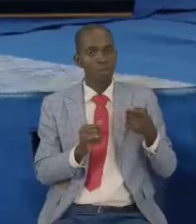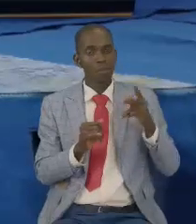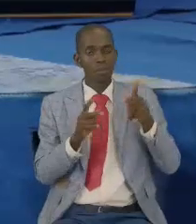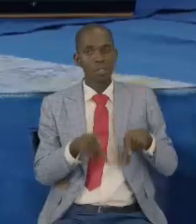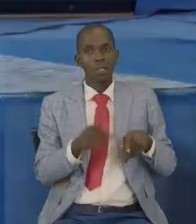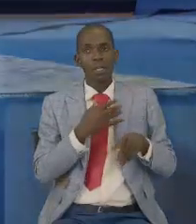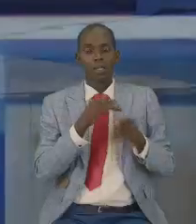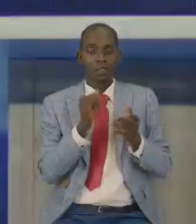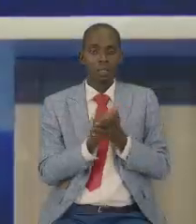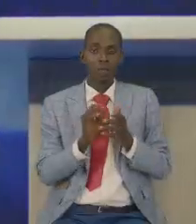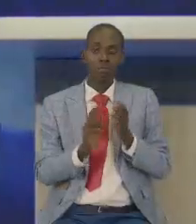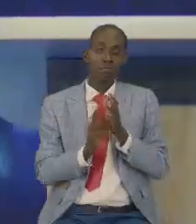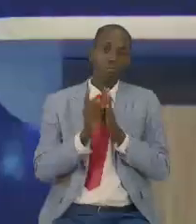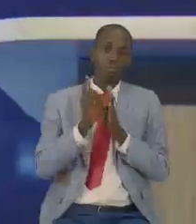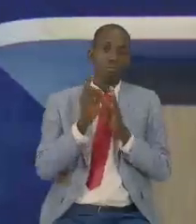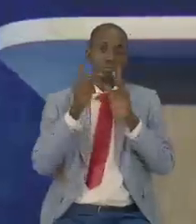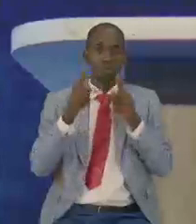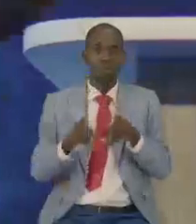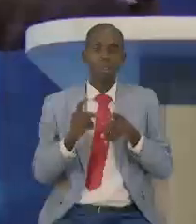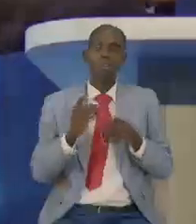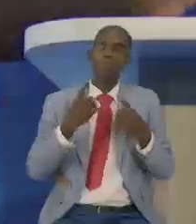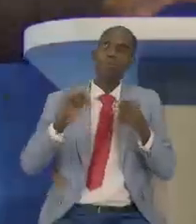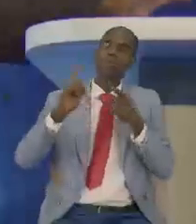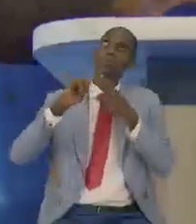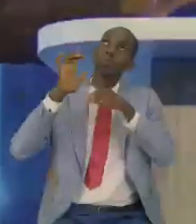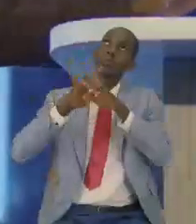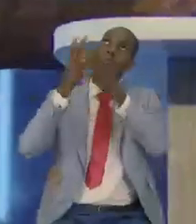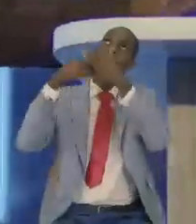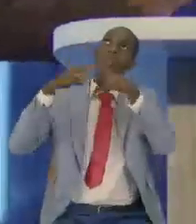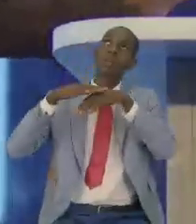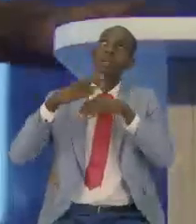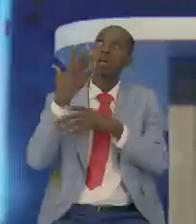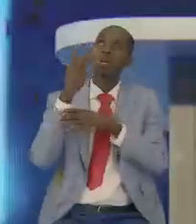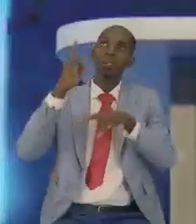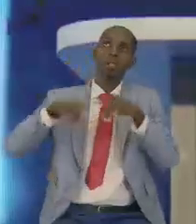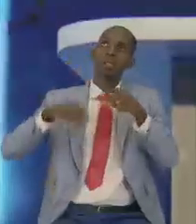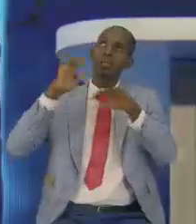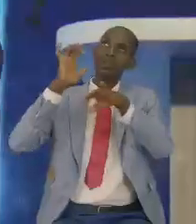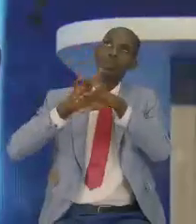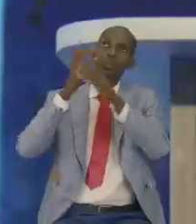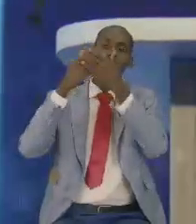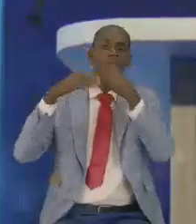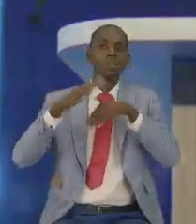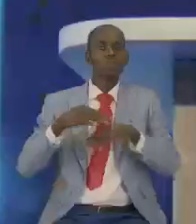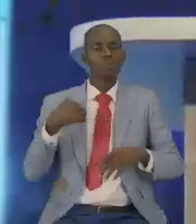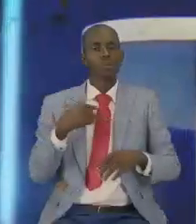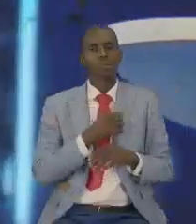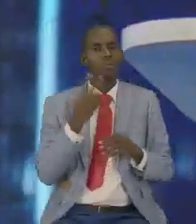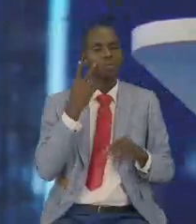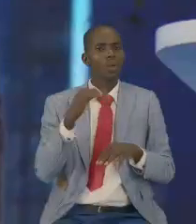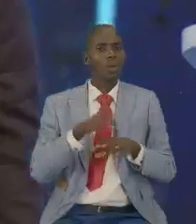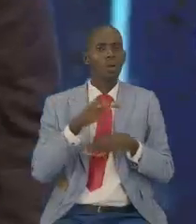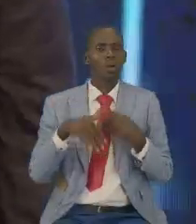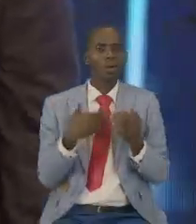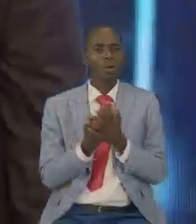hand cannot touch heaven. And we look at all the people on earth, tall. I've